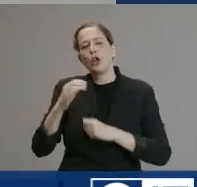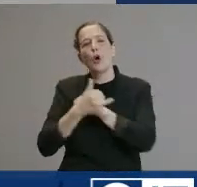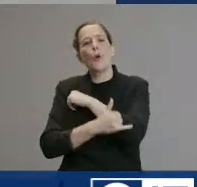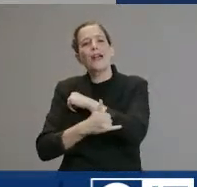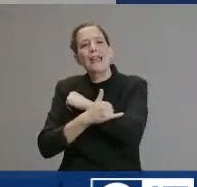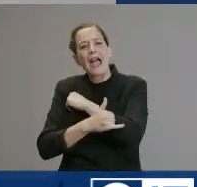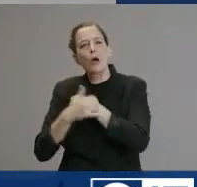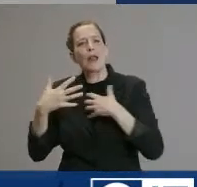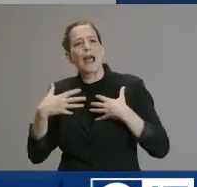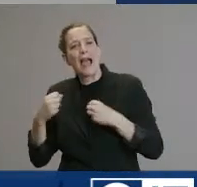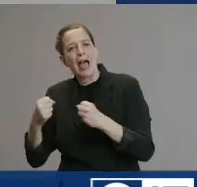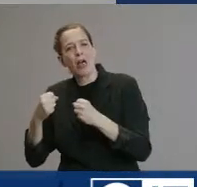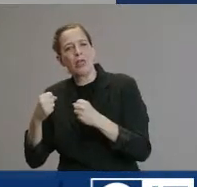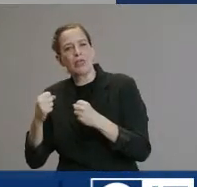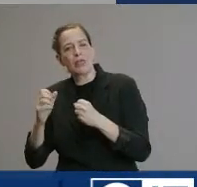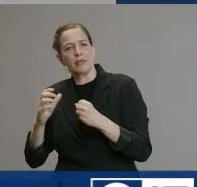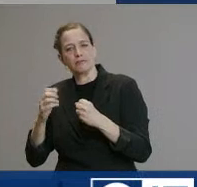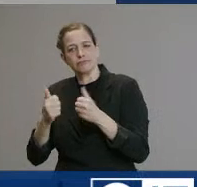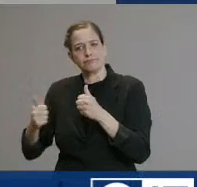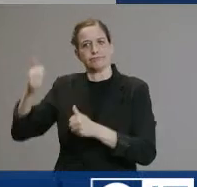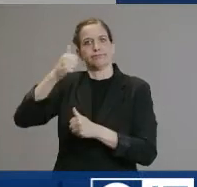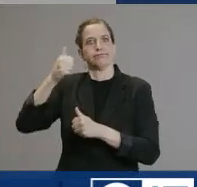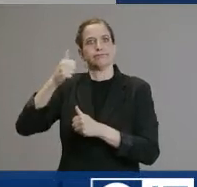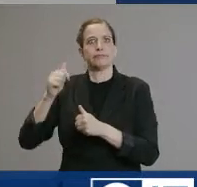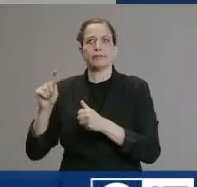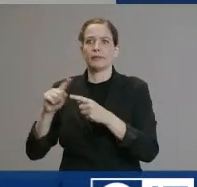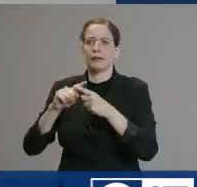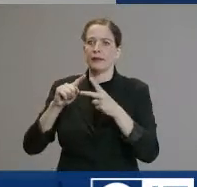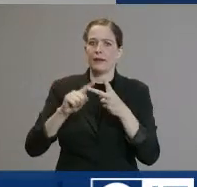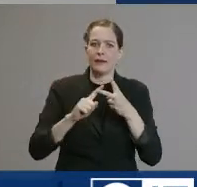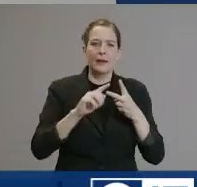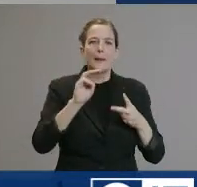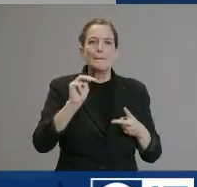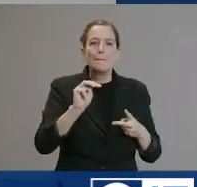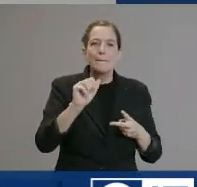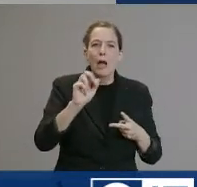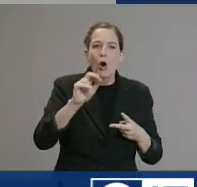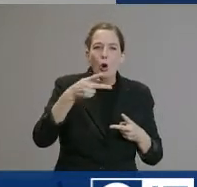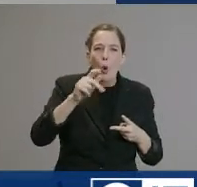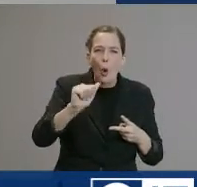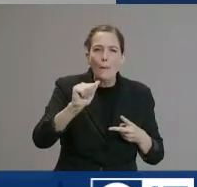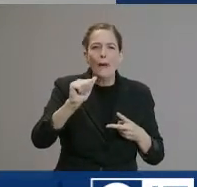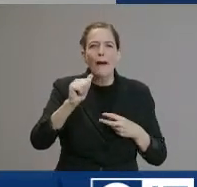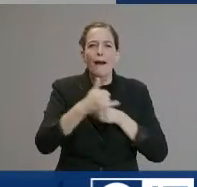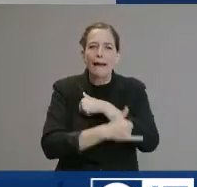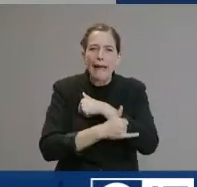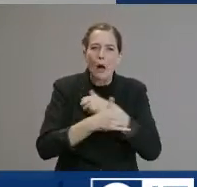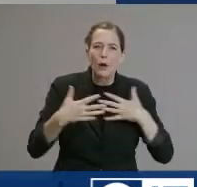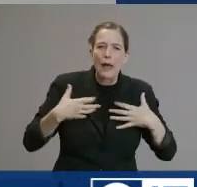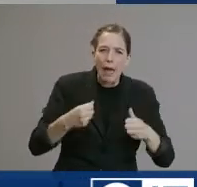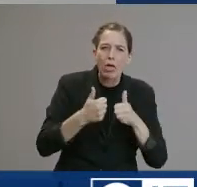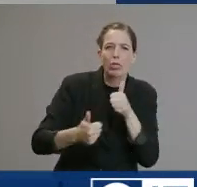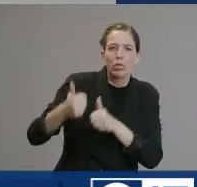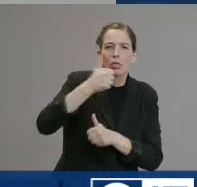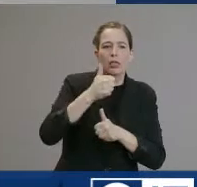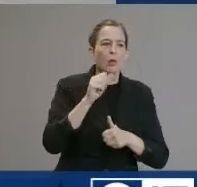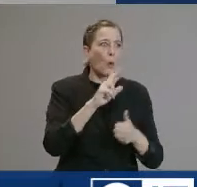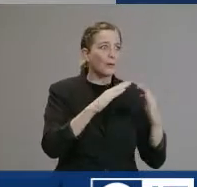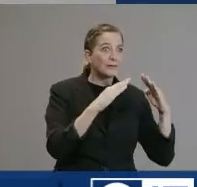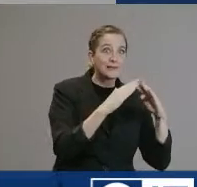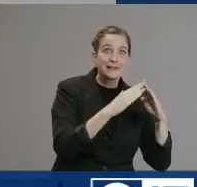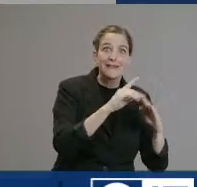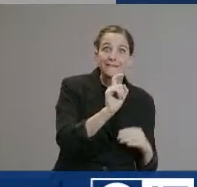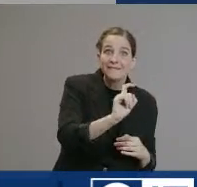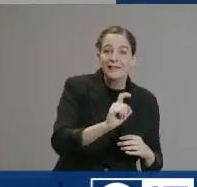of Phoenix, or City of Tucson health officials to make their own decisions based on that? You've often said the government closest to the